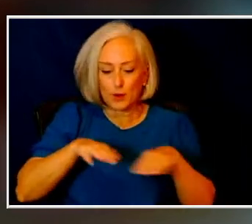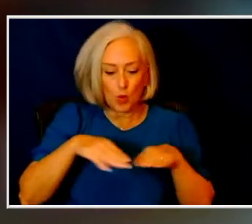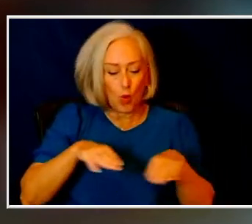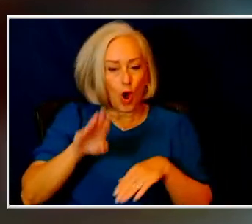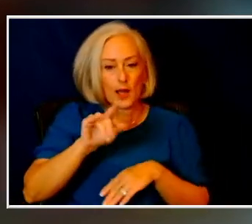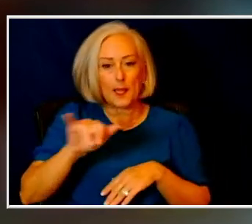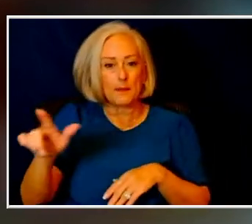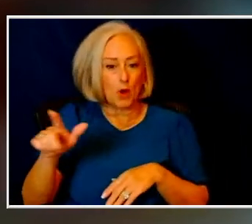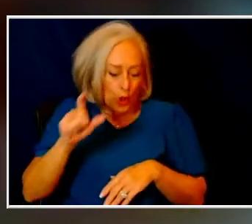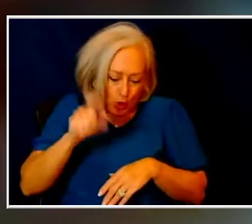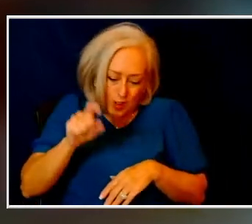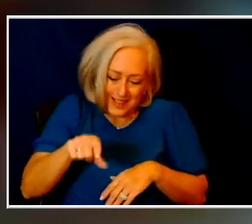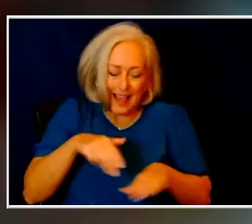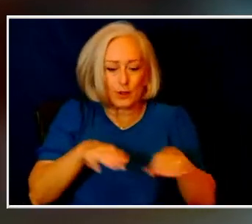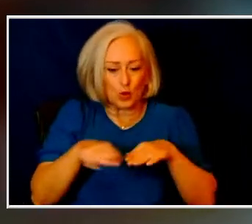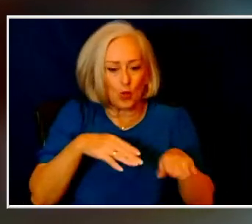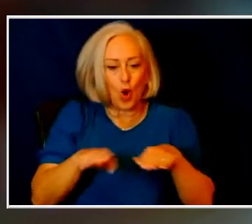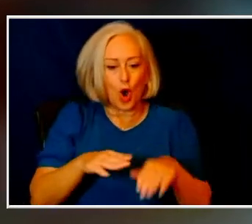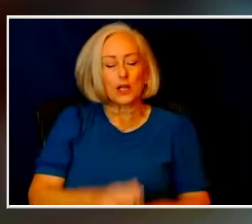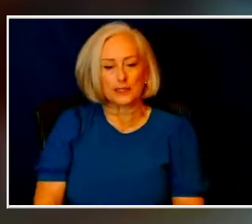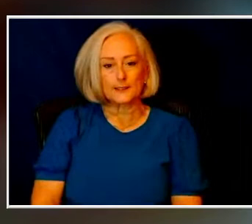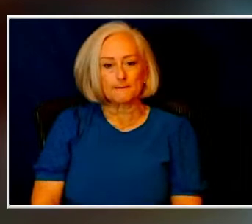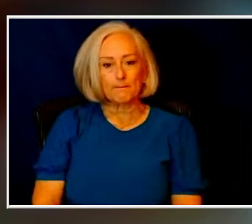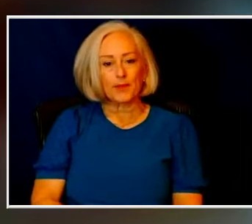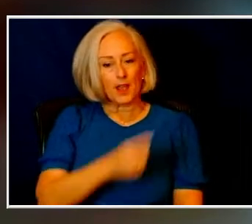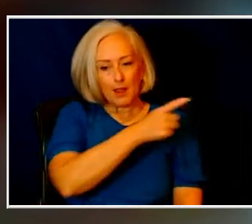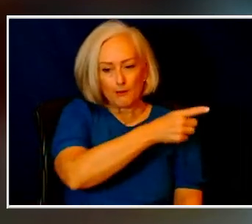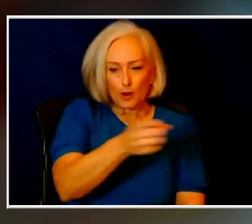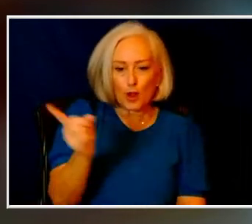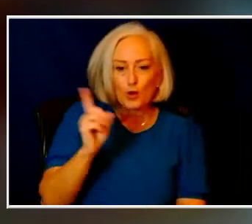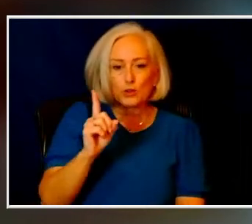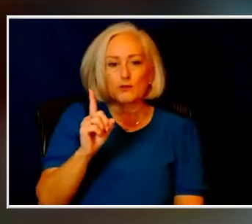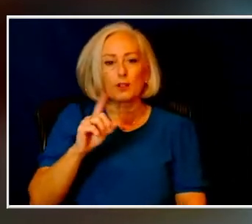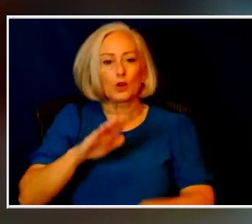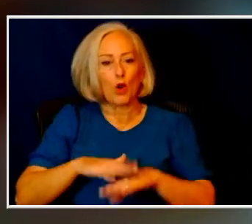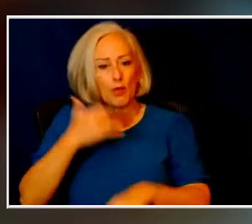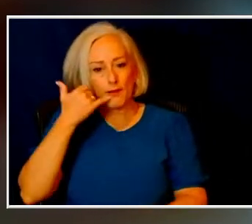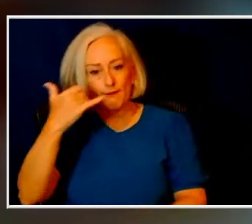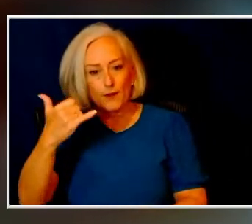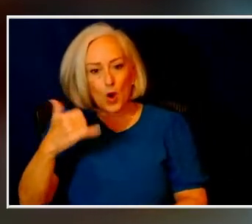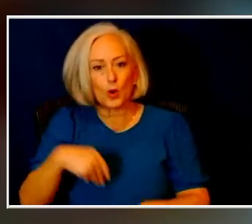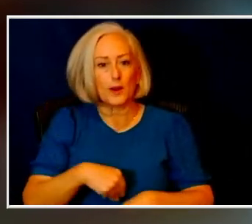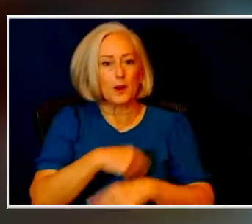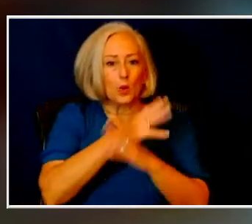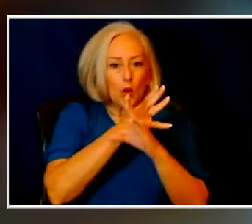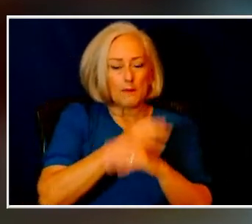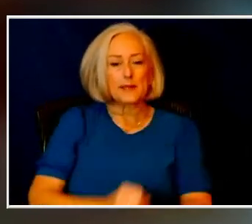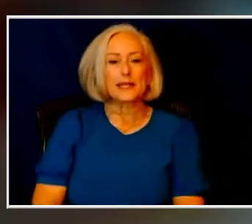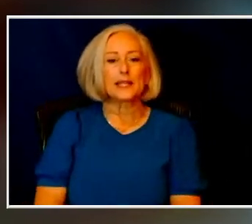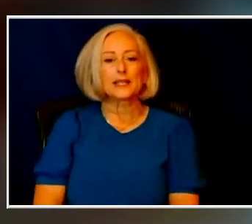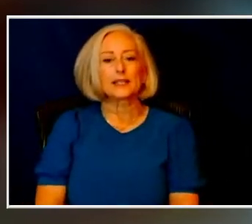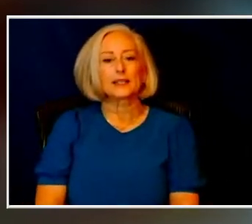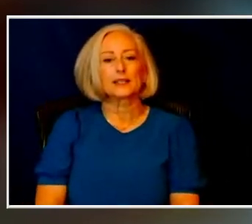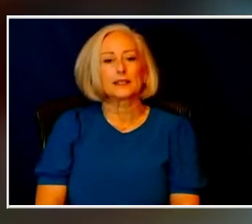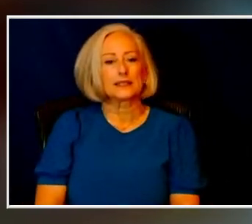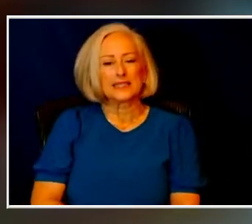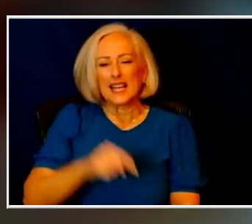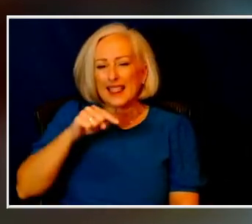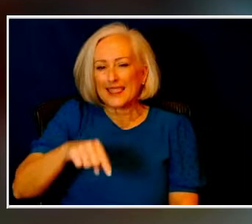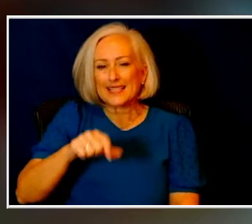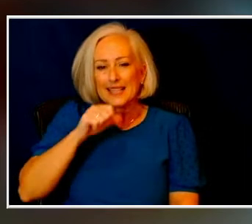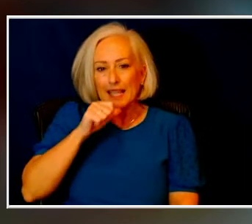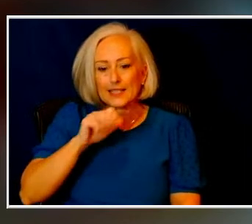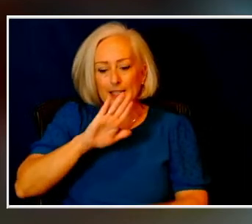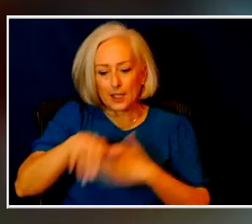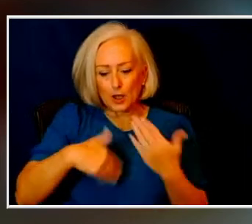let the people that are, on the phones or on the meeting, the web meeting, this isn't all on your shoulders